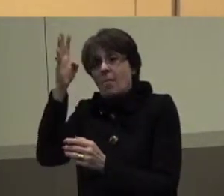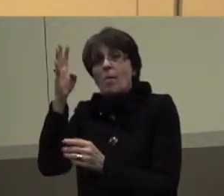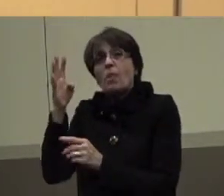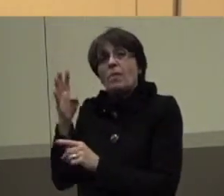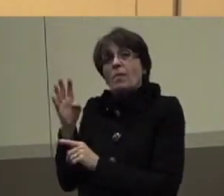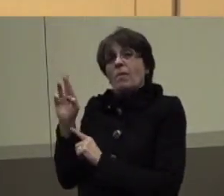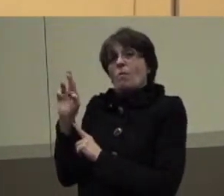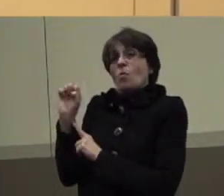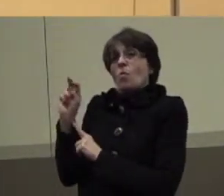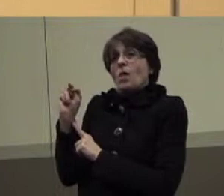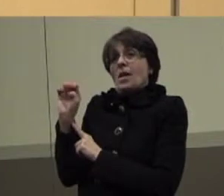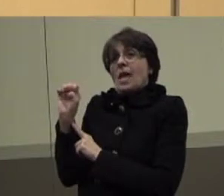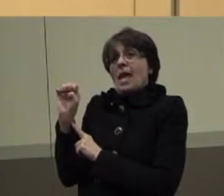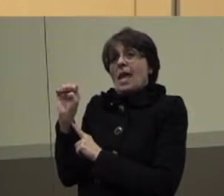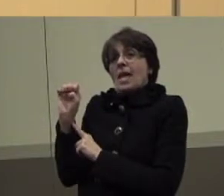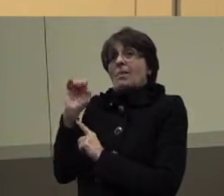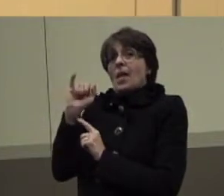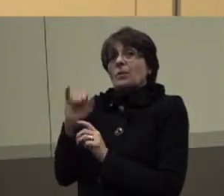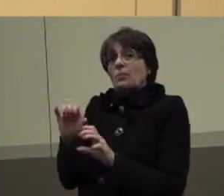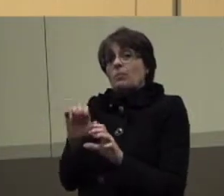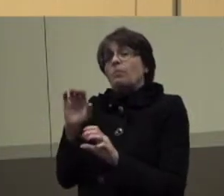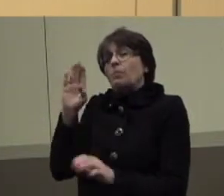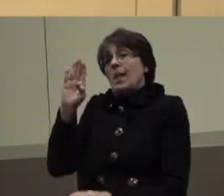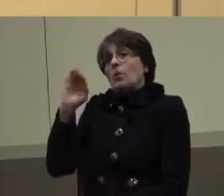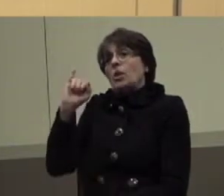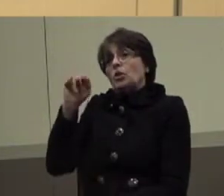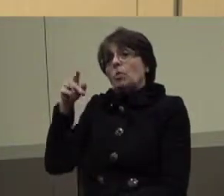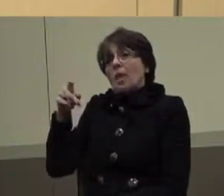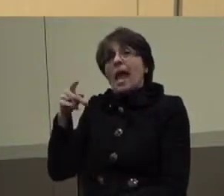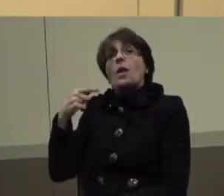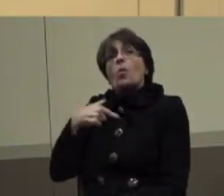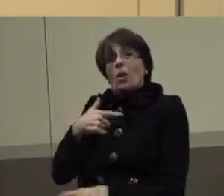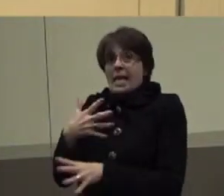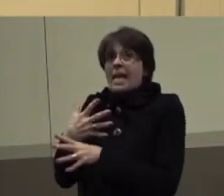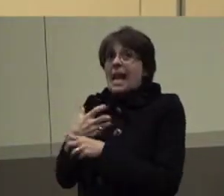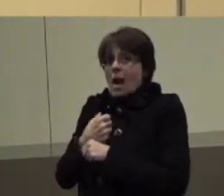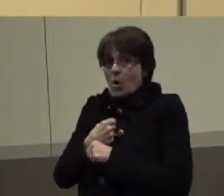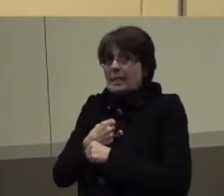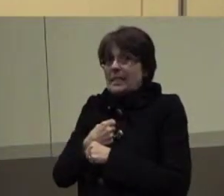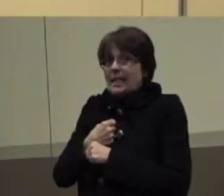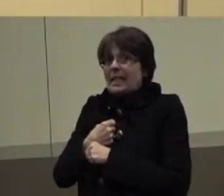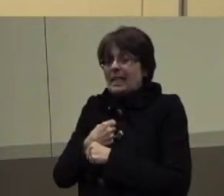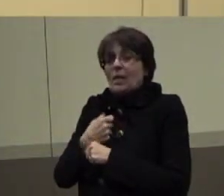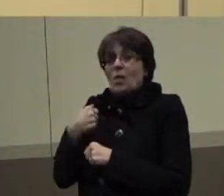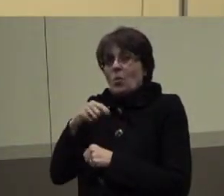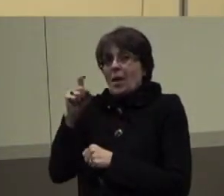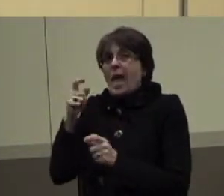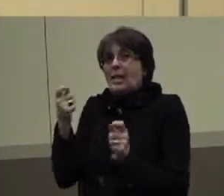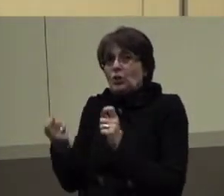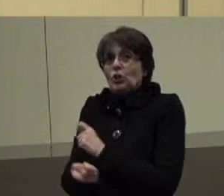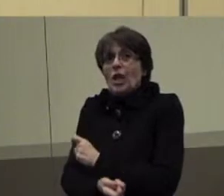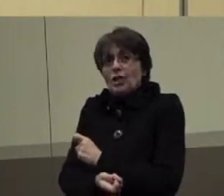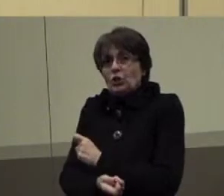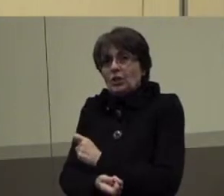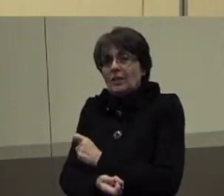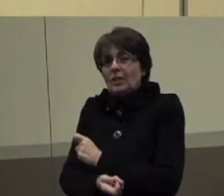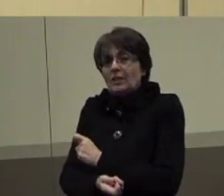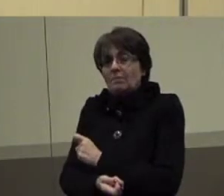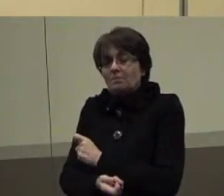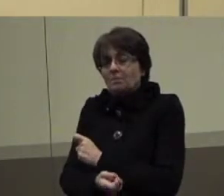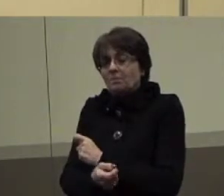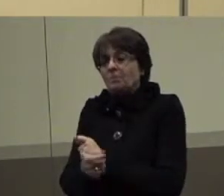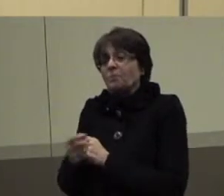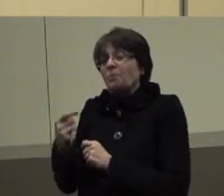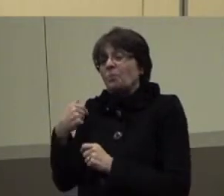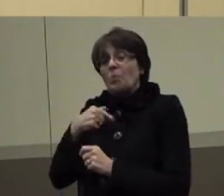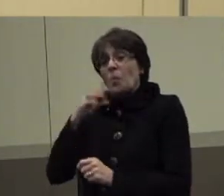for Renee, now that was the behavior intervention plan we inherited. So we had to change it. So here's what we